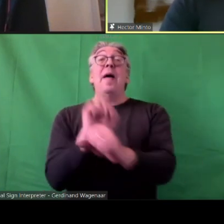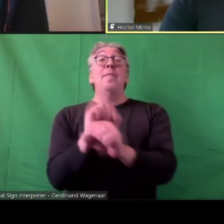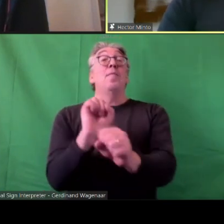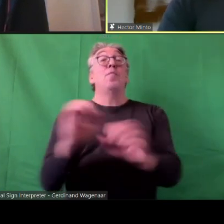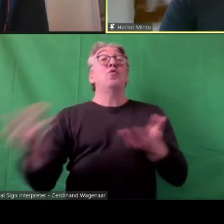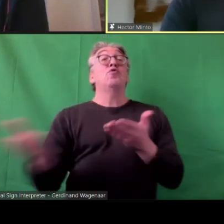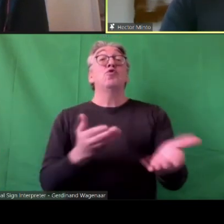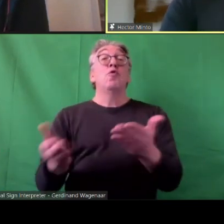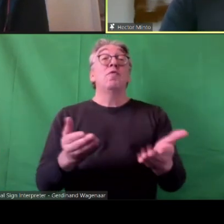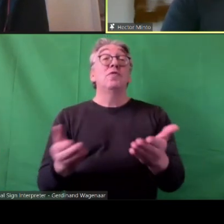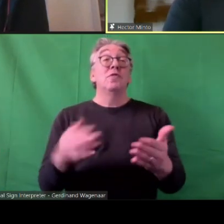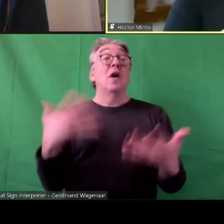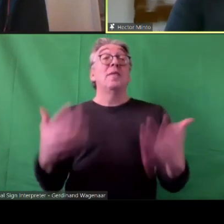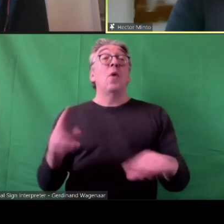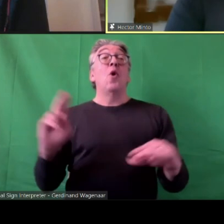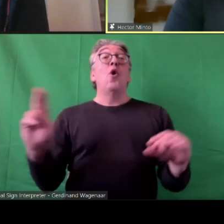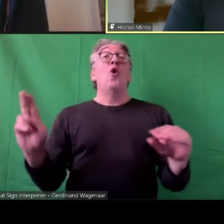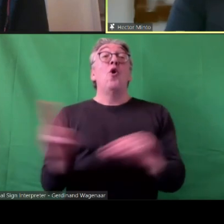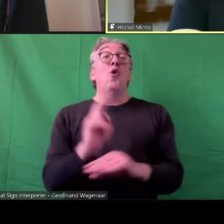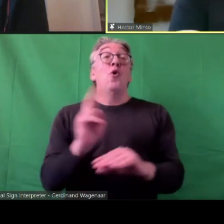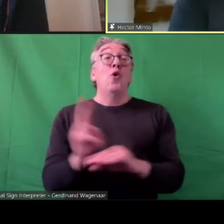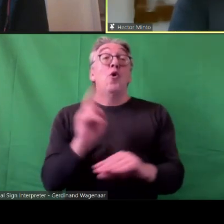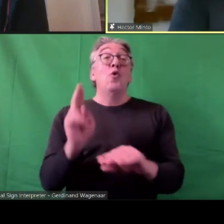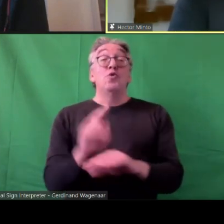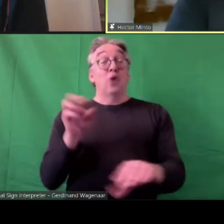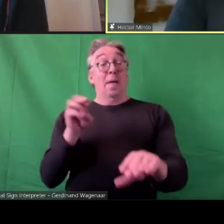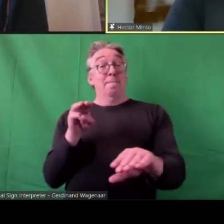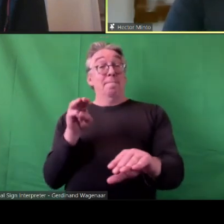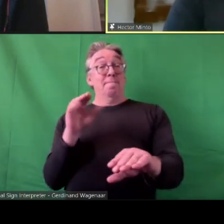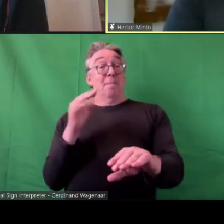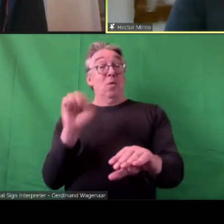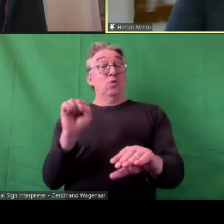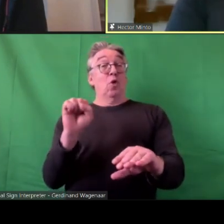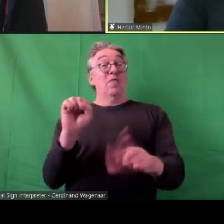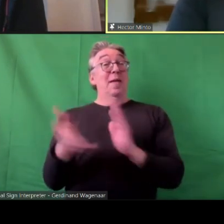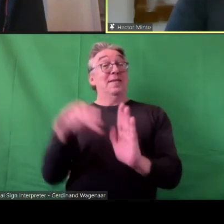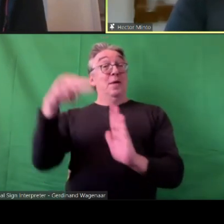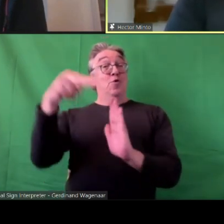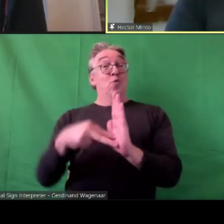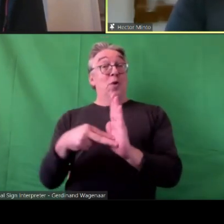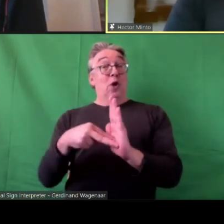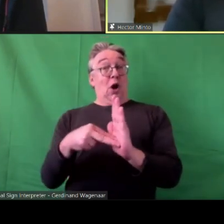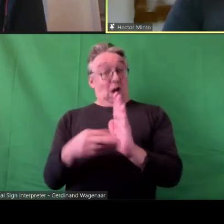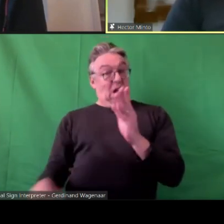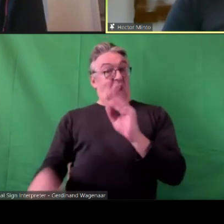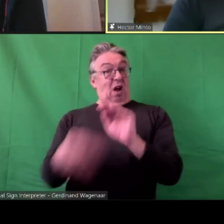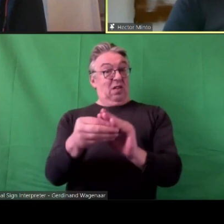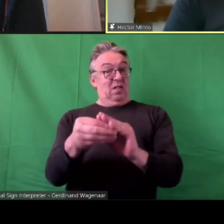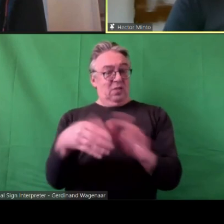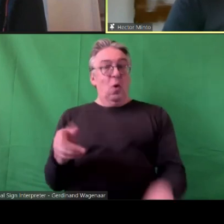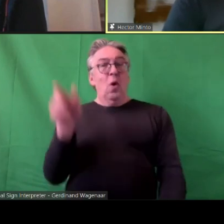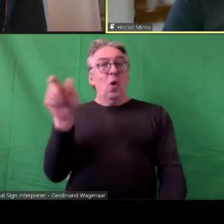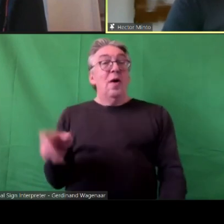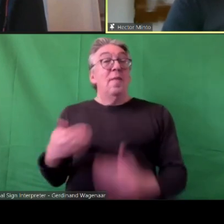so that suddenly people with low vision or people who are dyslexic or had low levels of literacy would be able to read those job adverts more easily. And it's